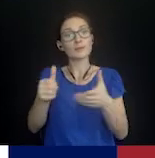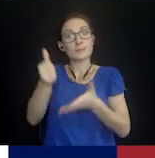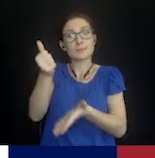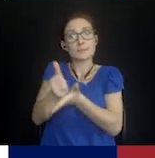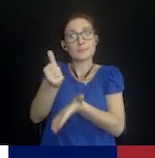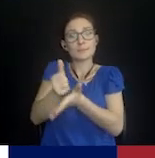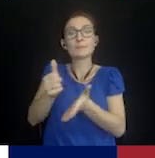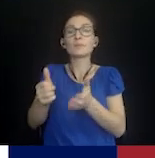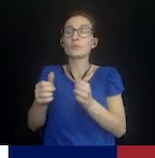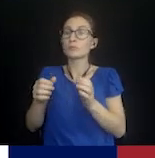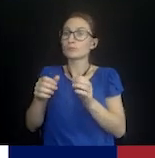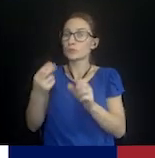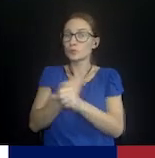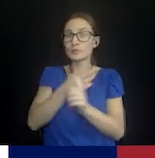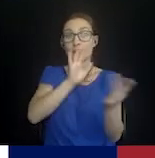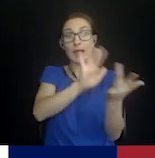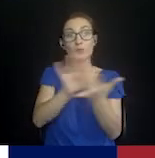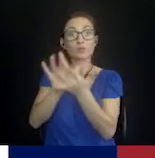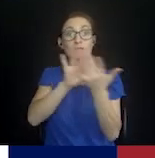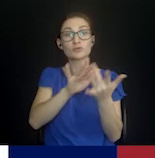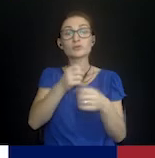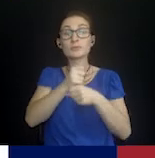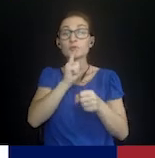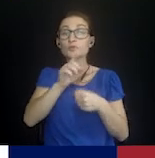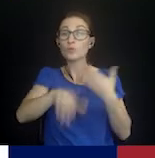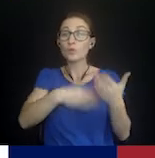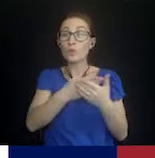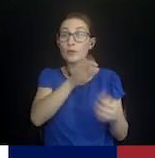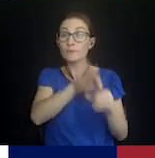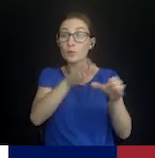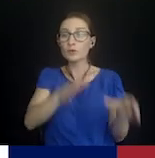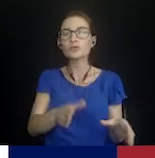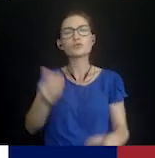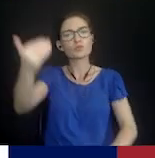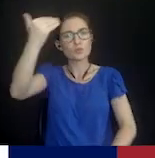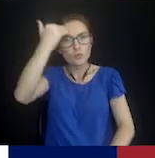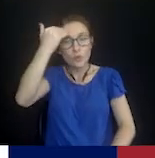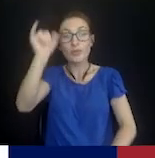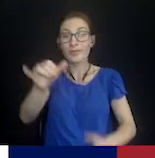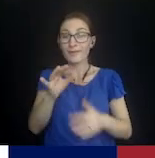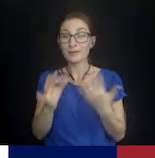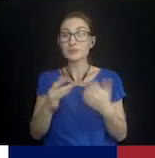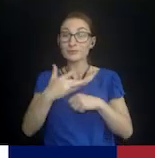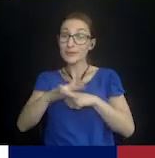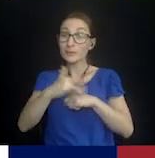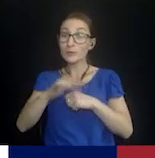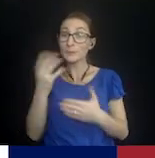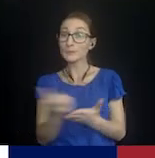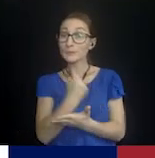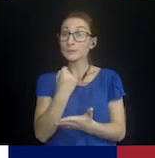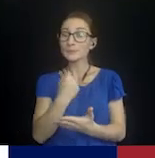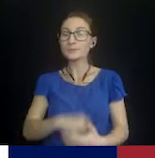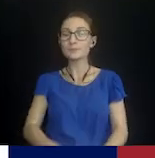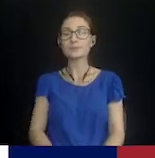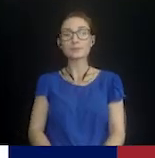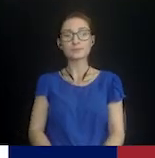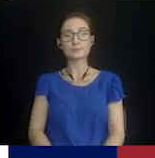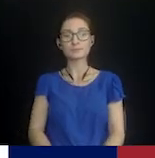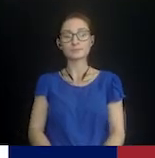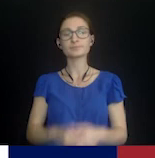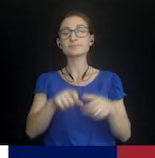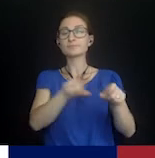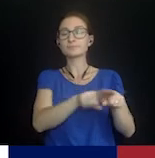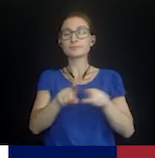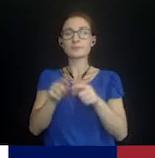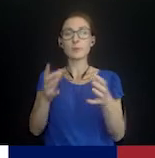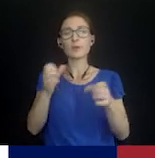assist them with outreach efforts to make sure voters are aware that this is an option for them. We also want